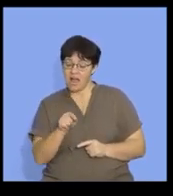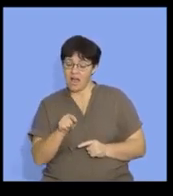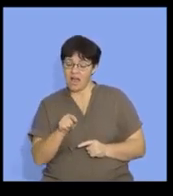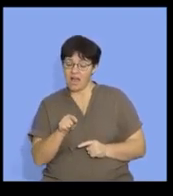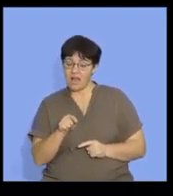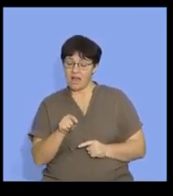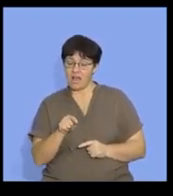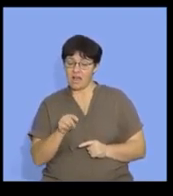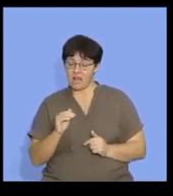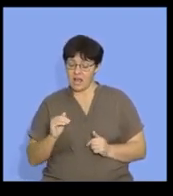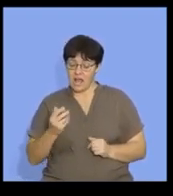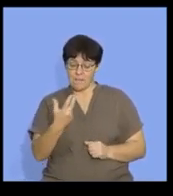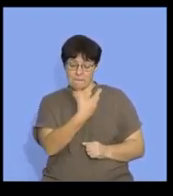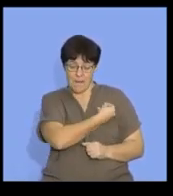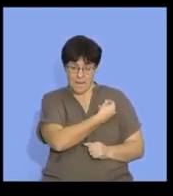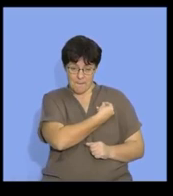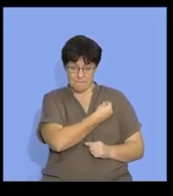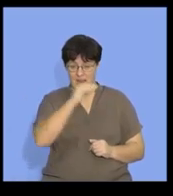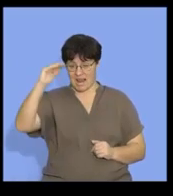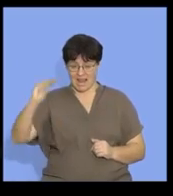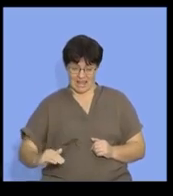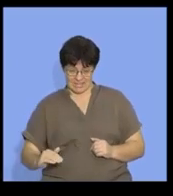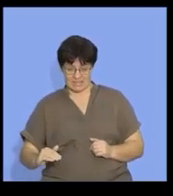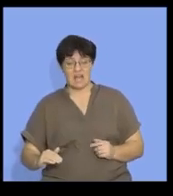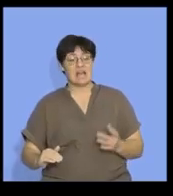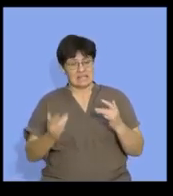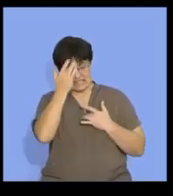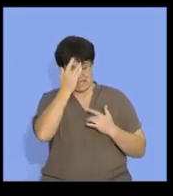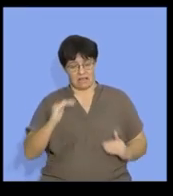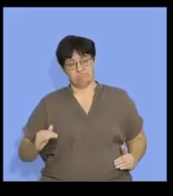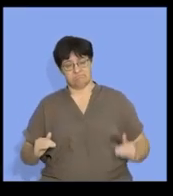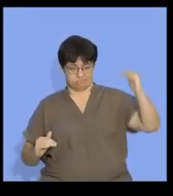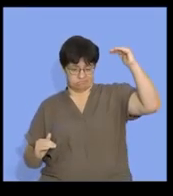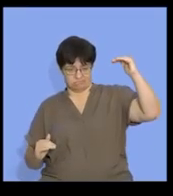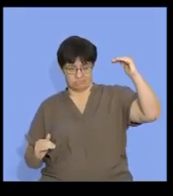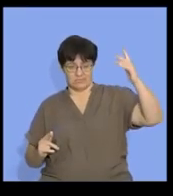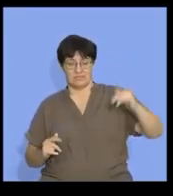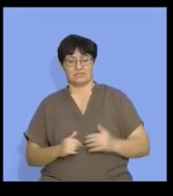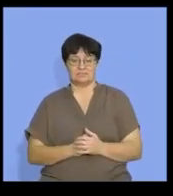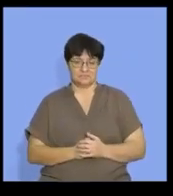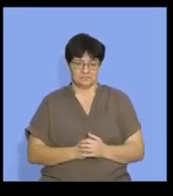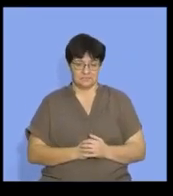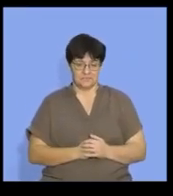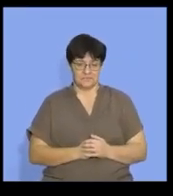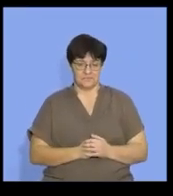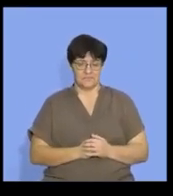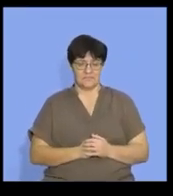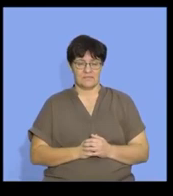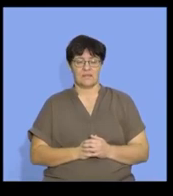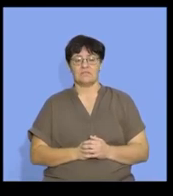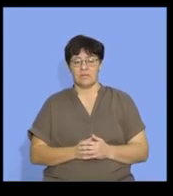went up, it's because the number of children were not being vaccinated. Okay, our next